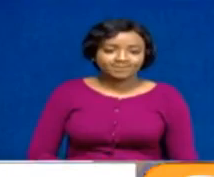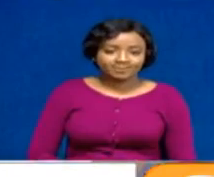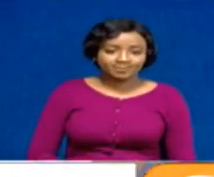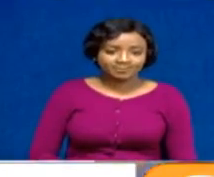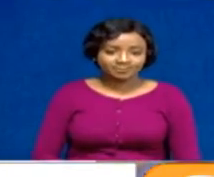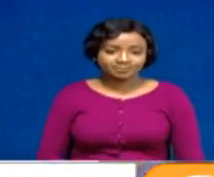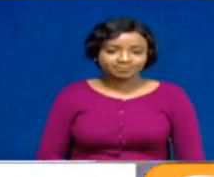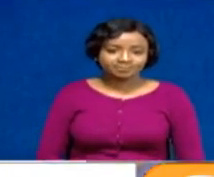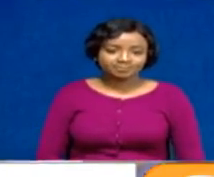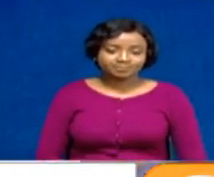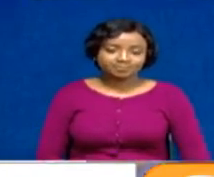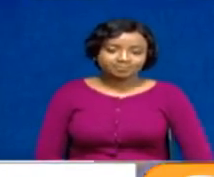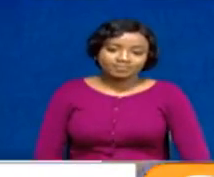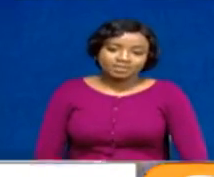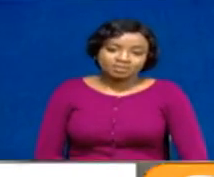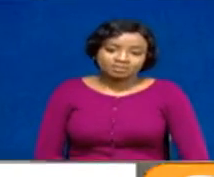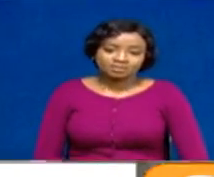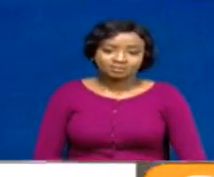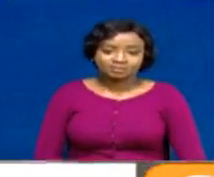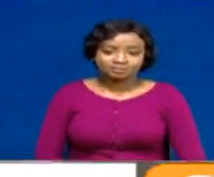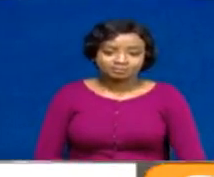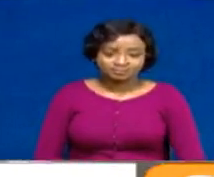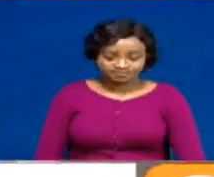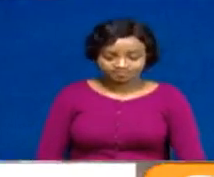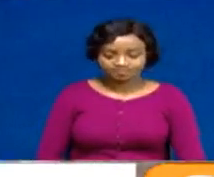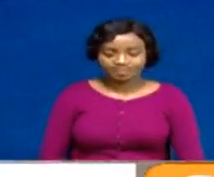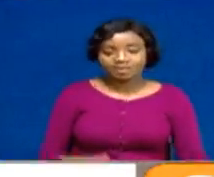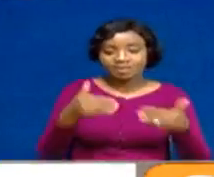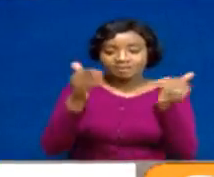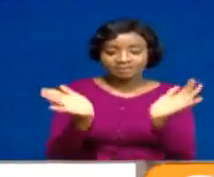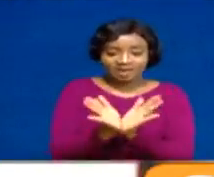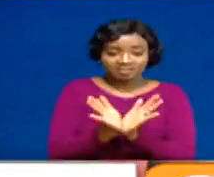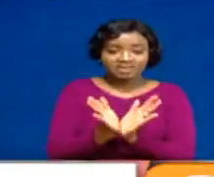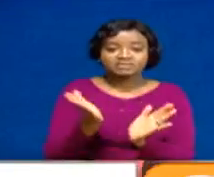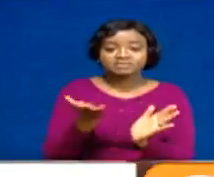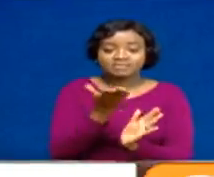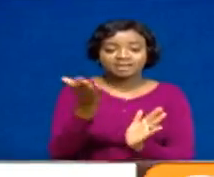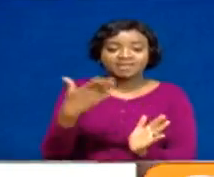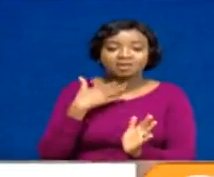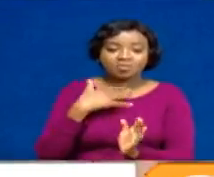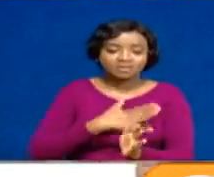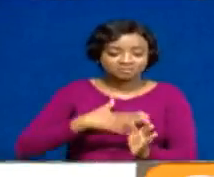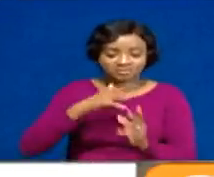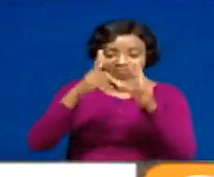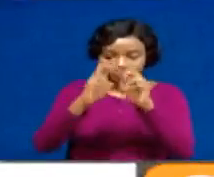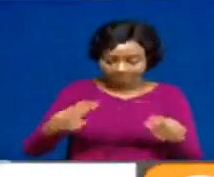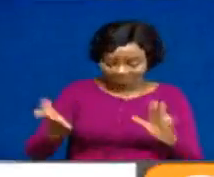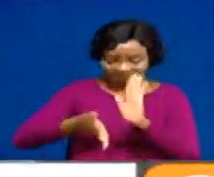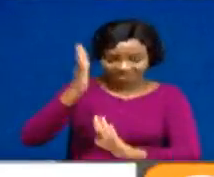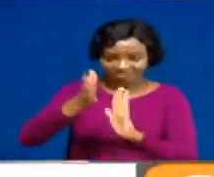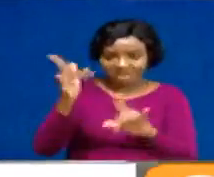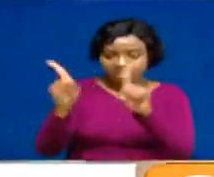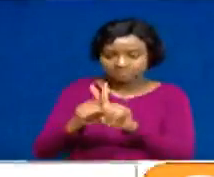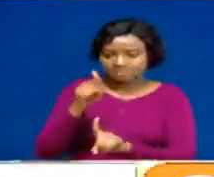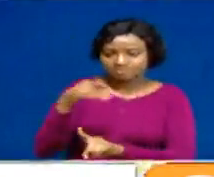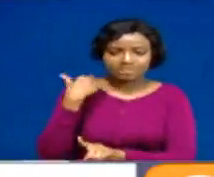hivi, kama chakula yenye meibwa huko Senator Wamalwa. The families of the victims now want investigations to be fast-tracked and the robbers brought